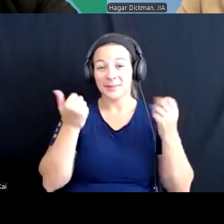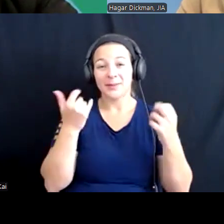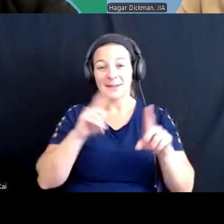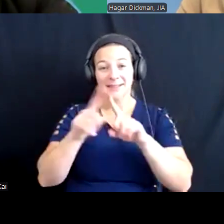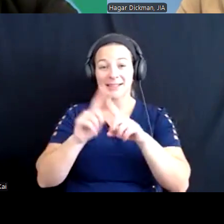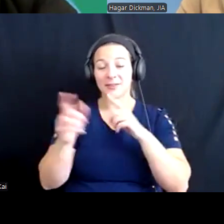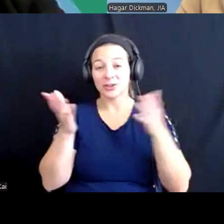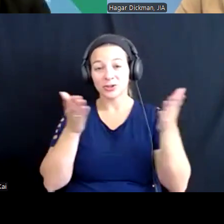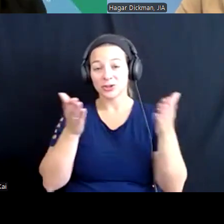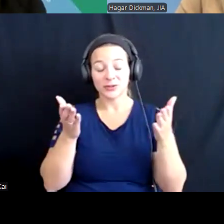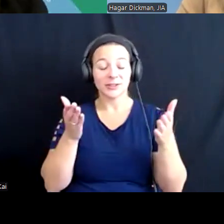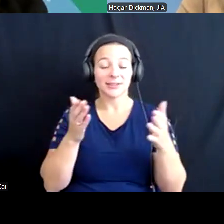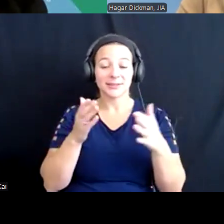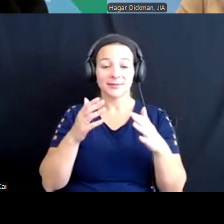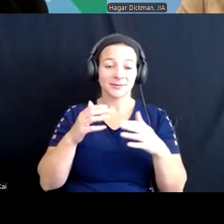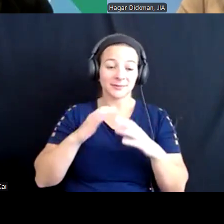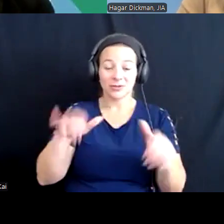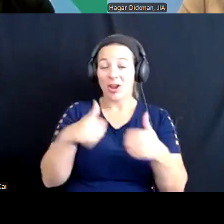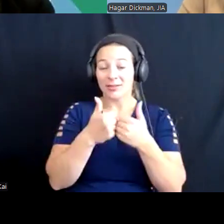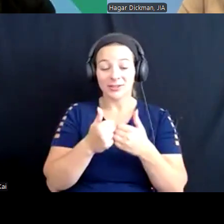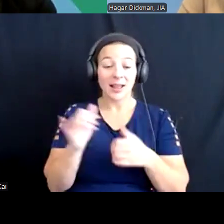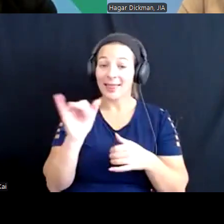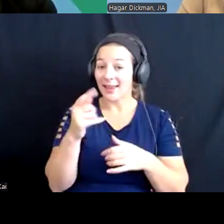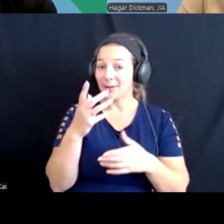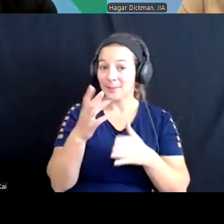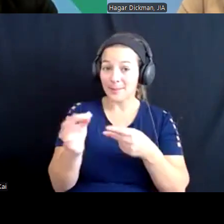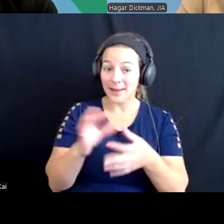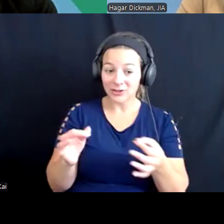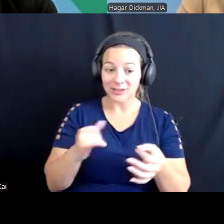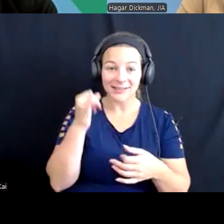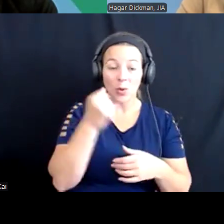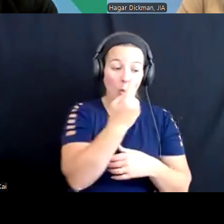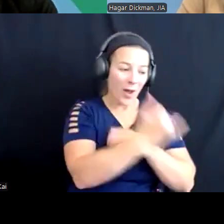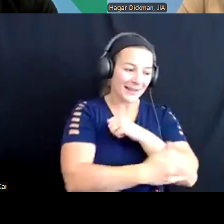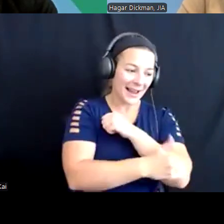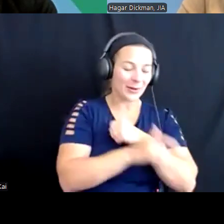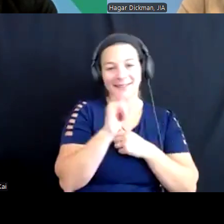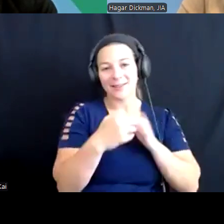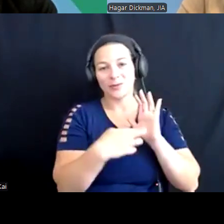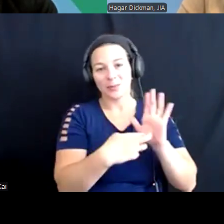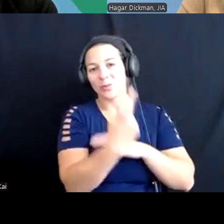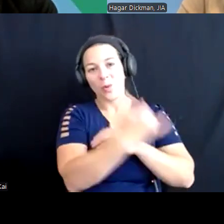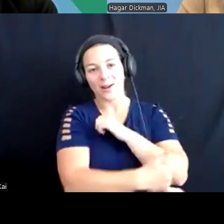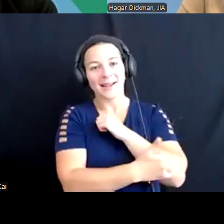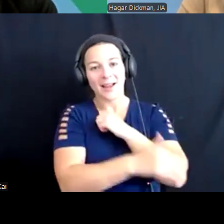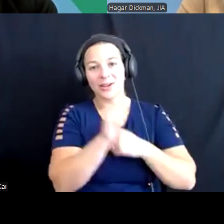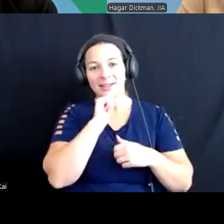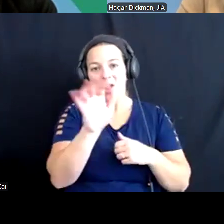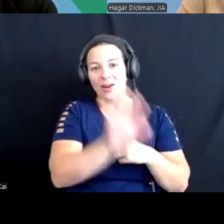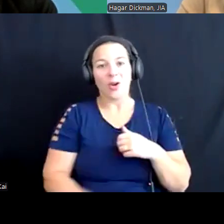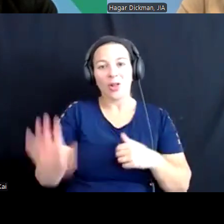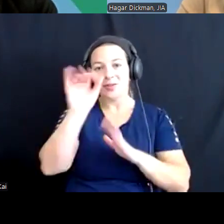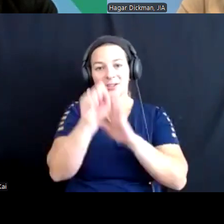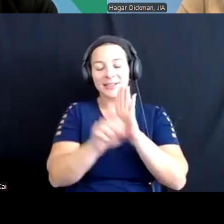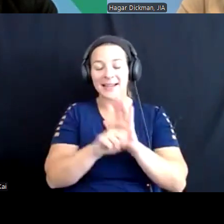And like I said in the gap, if you've seen one county, you've seen one county. It's not addressing the